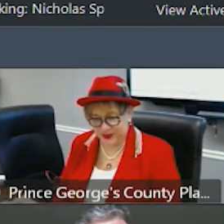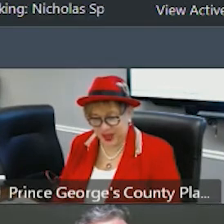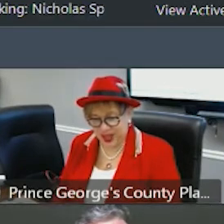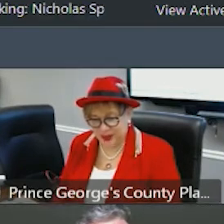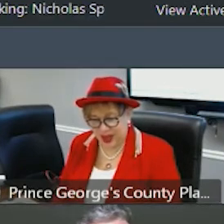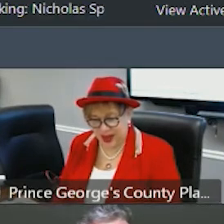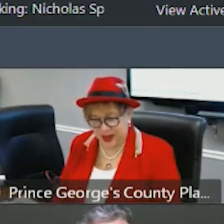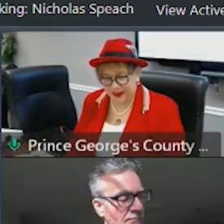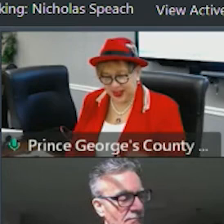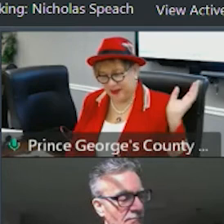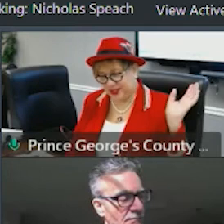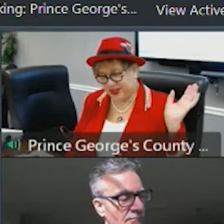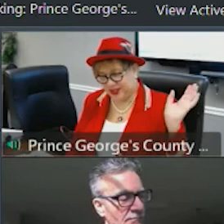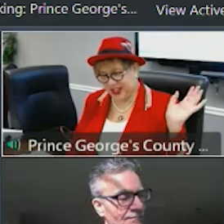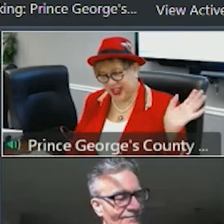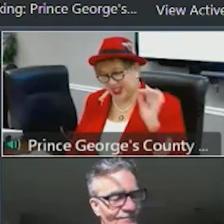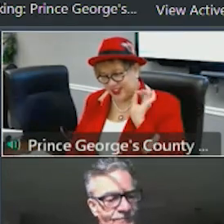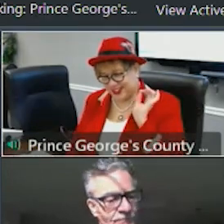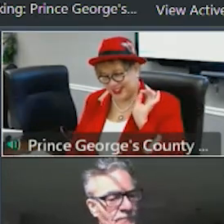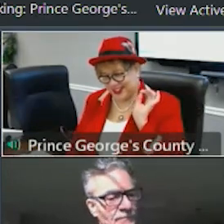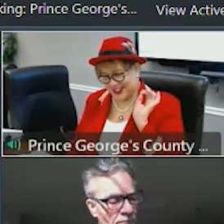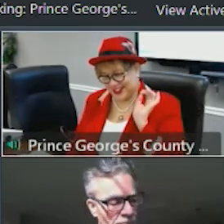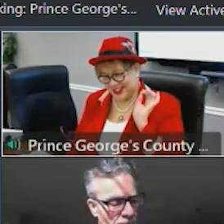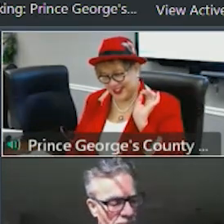Present. Mr. Gensert.